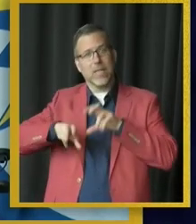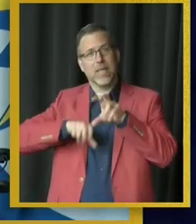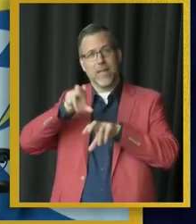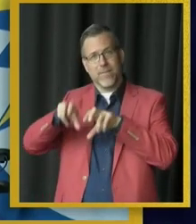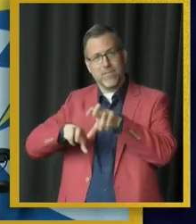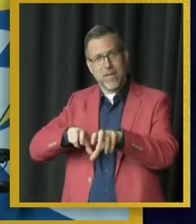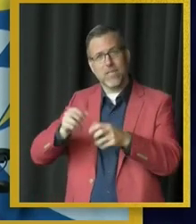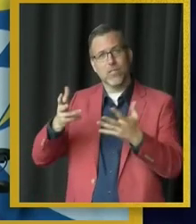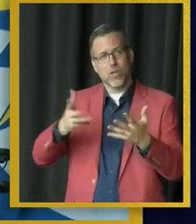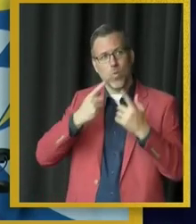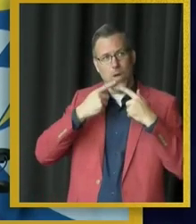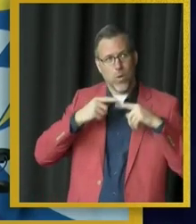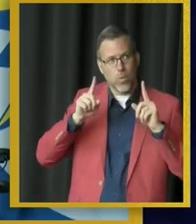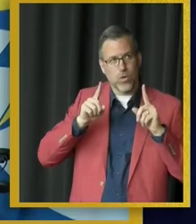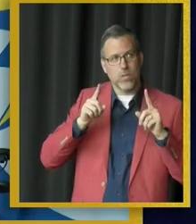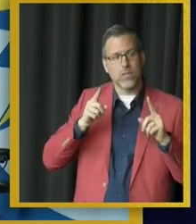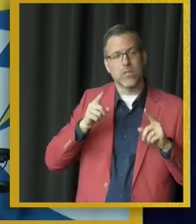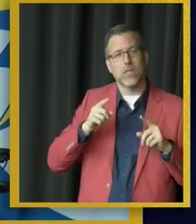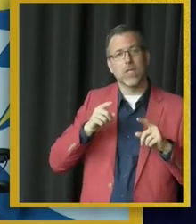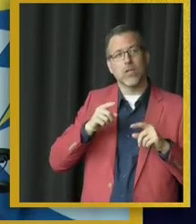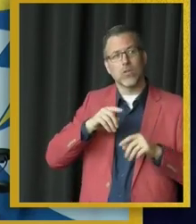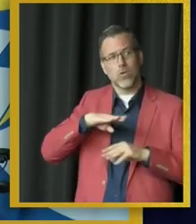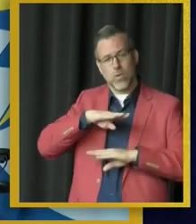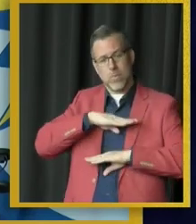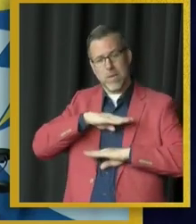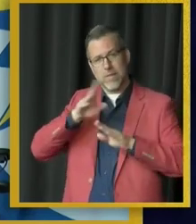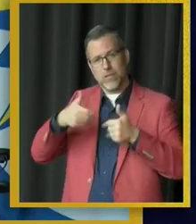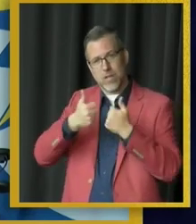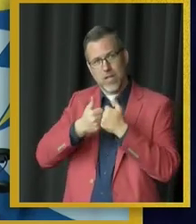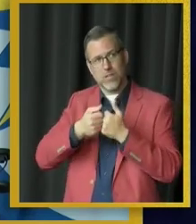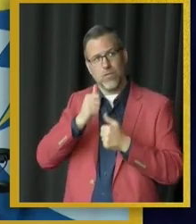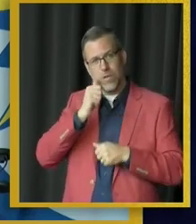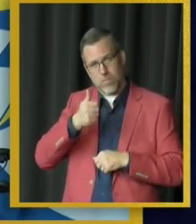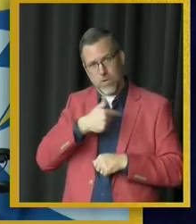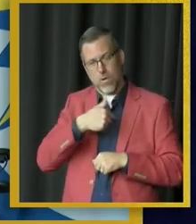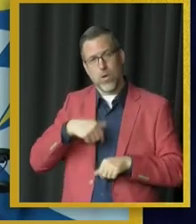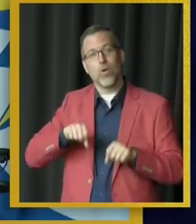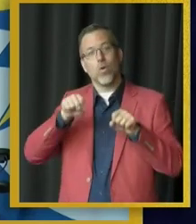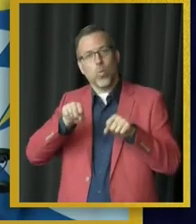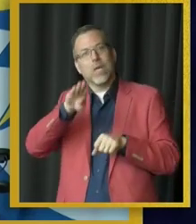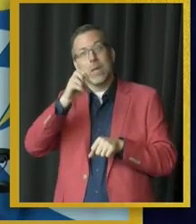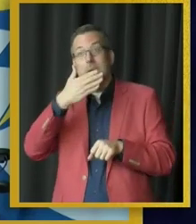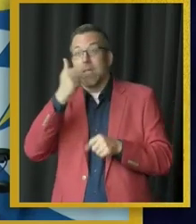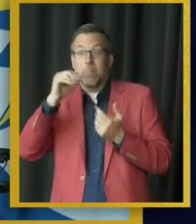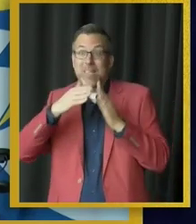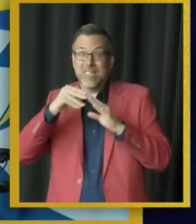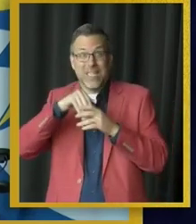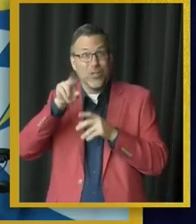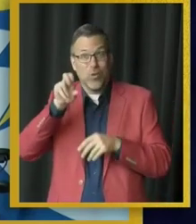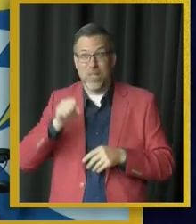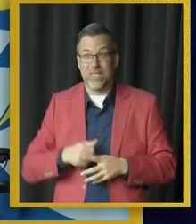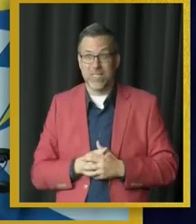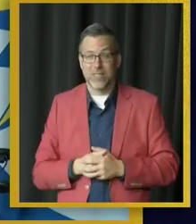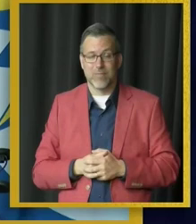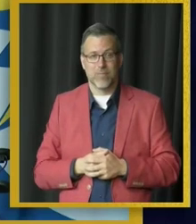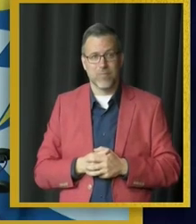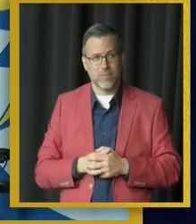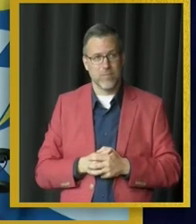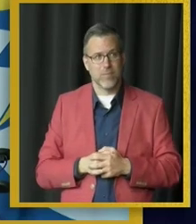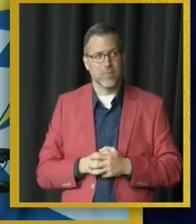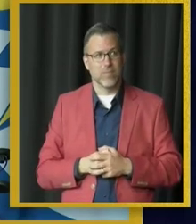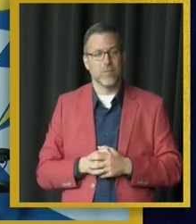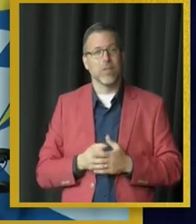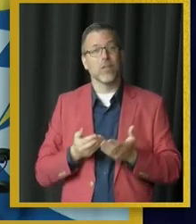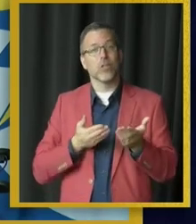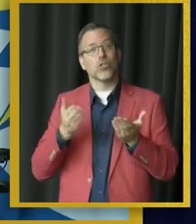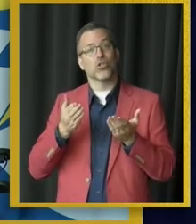works and innovate to meet the challenges of tomorrow, we can be the best city in the United States. Now, serving